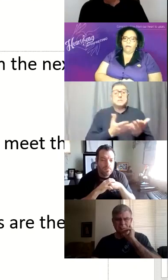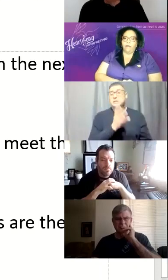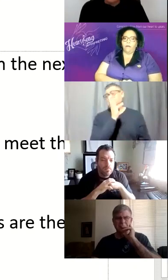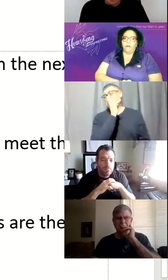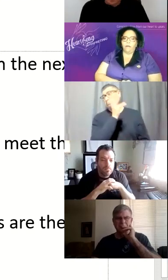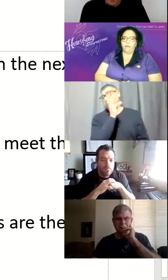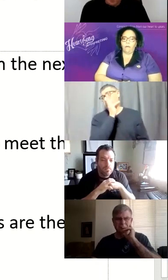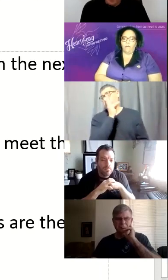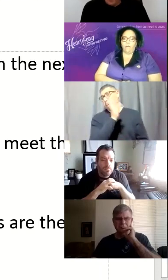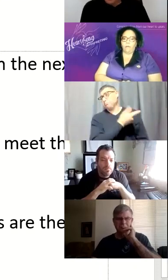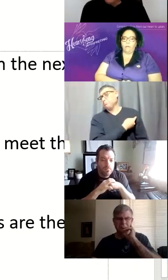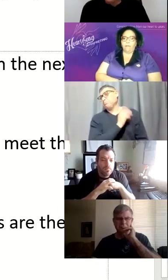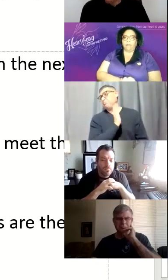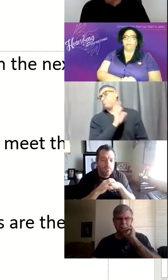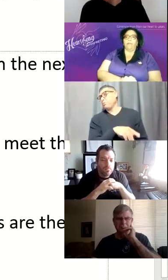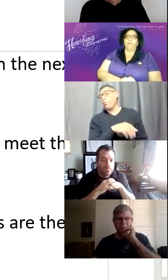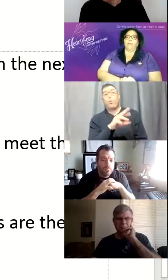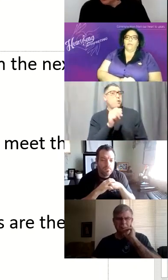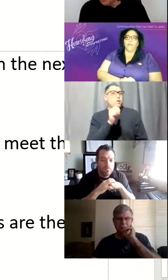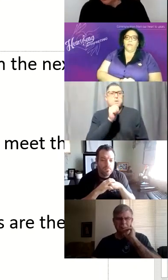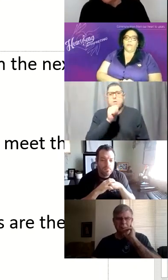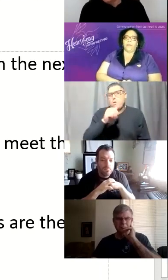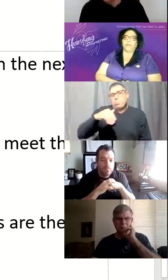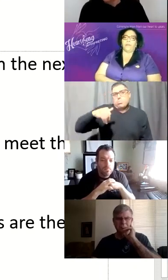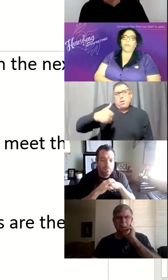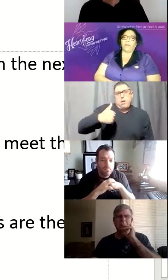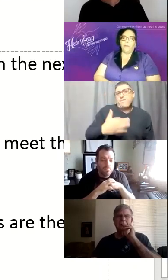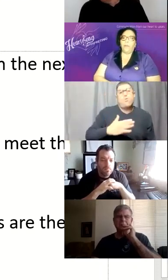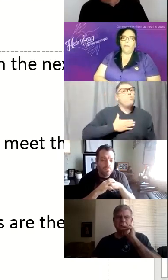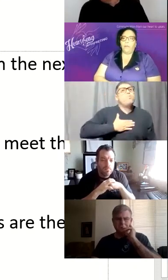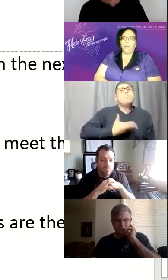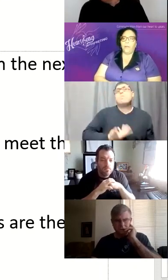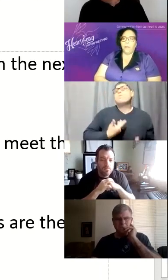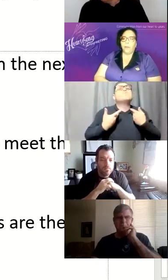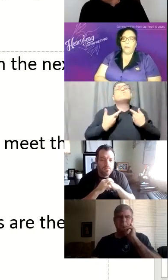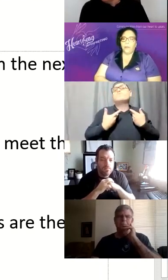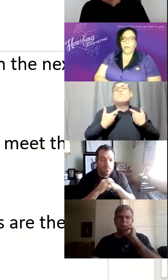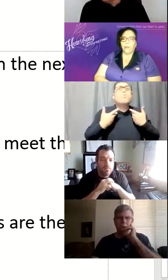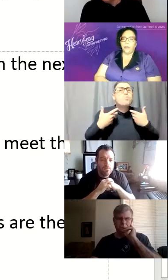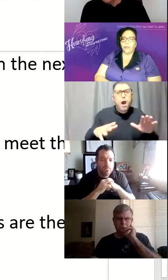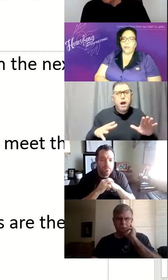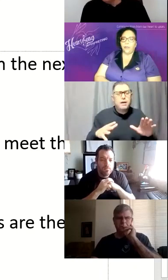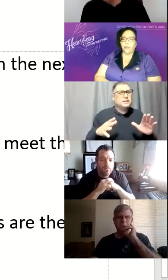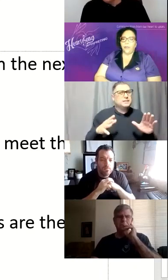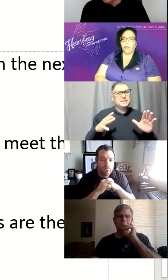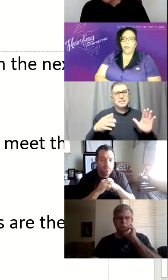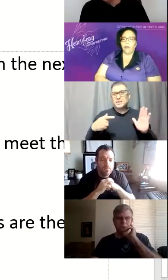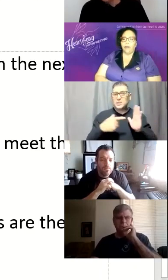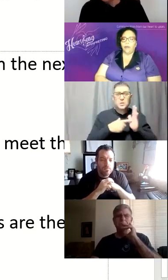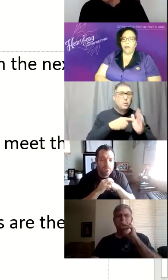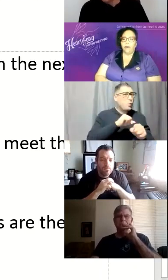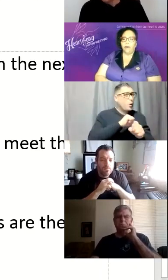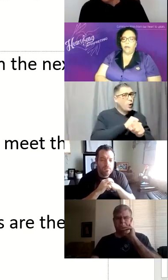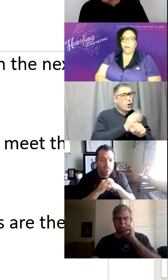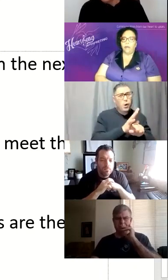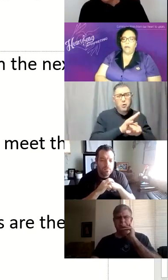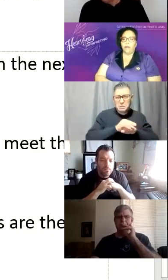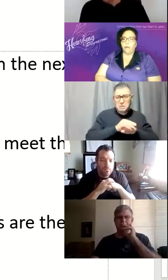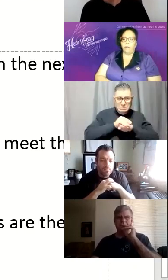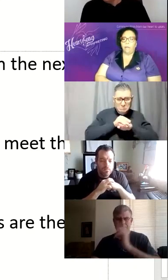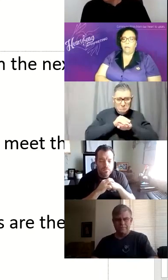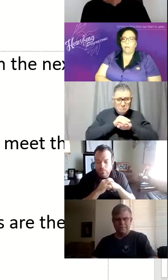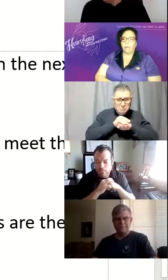have not been inoculated yet or are not willing to. And, this thing is moving so fast